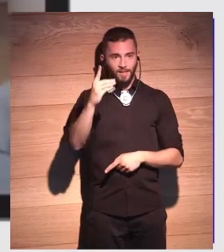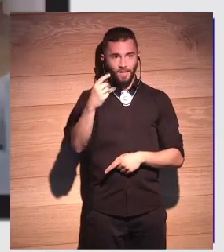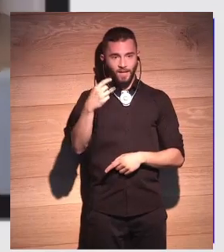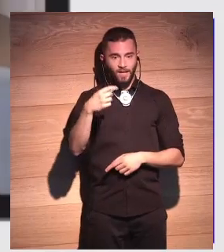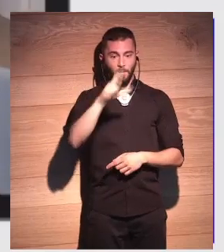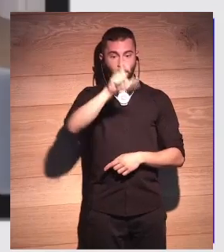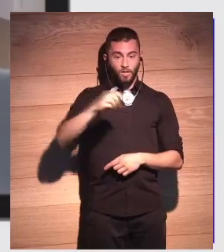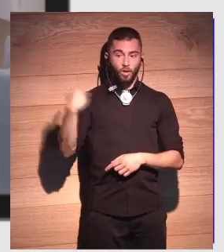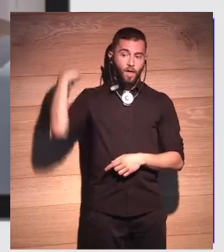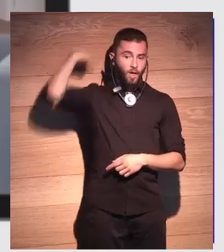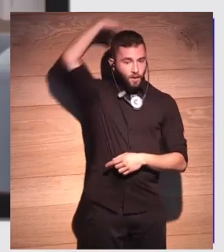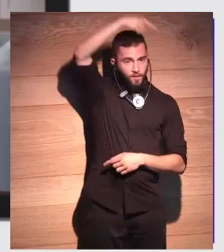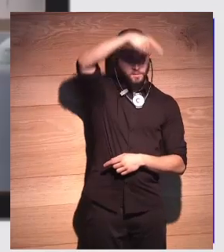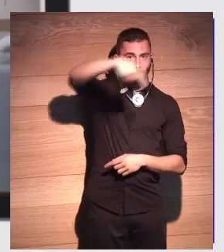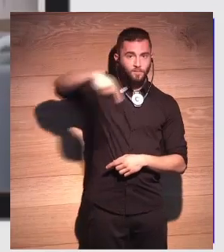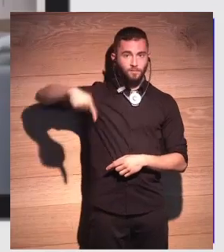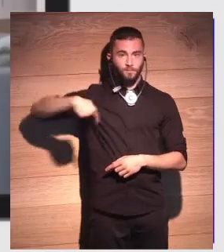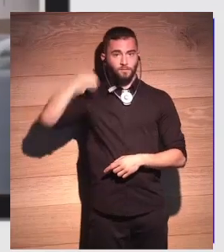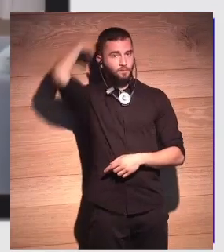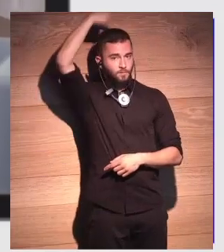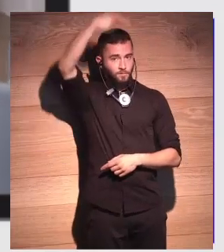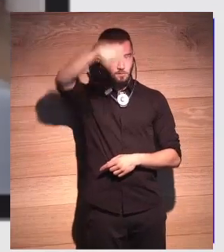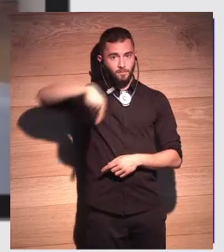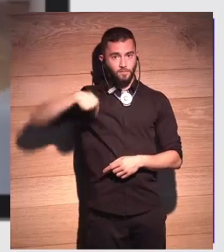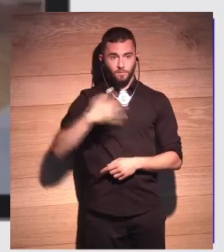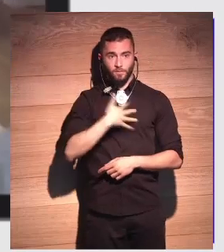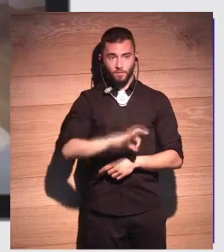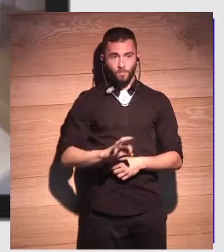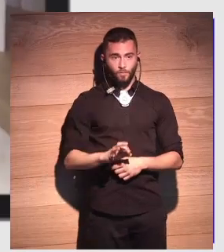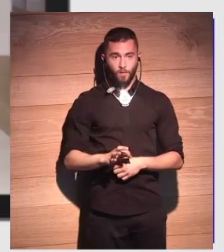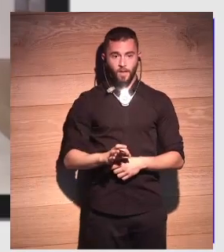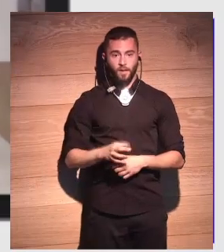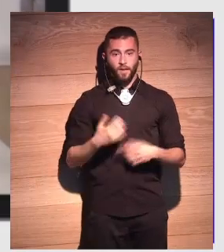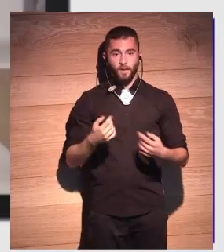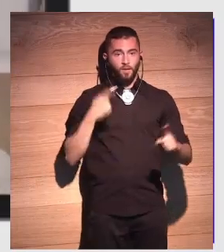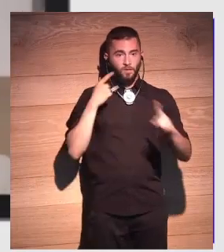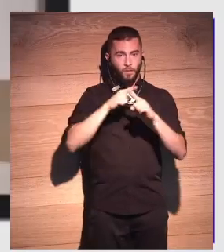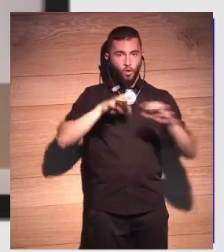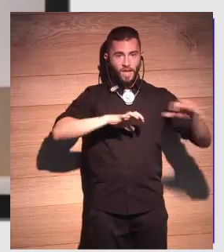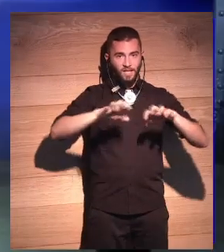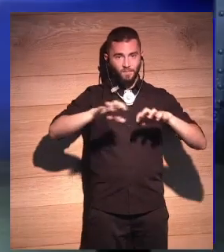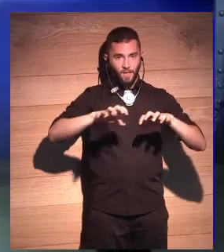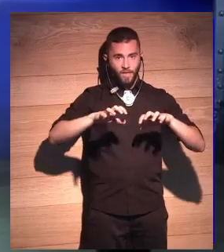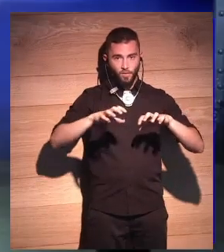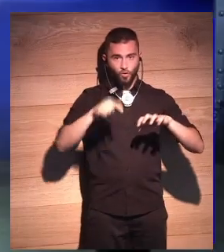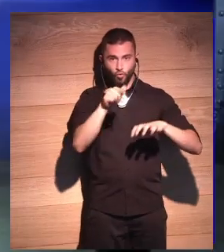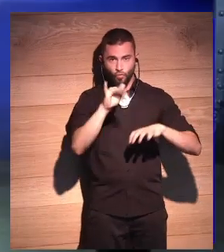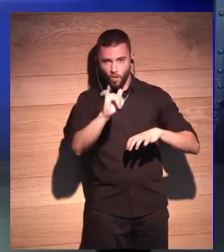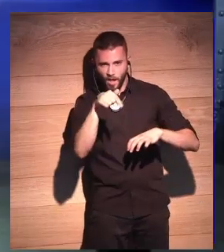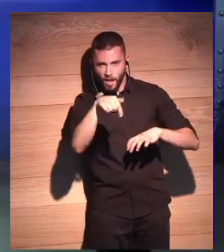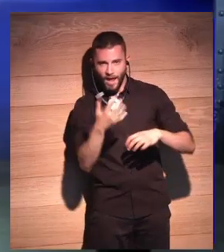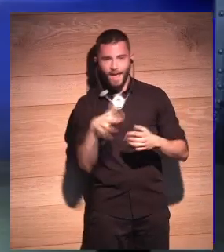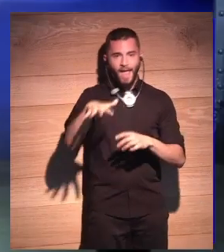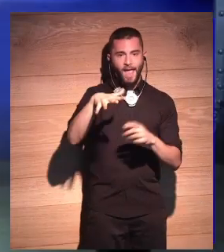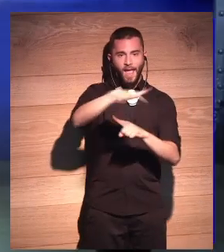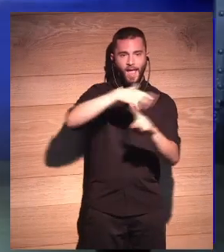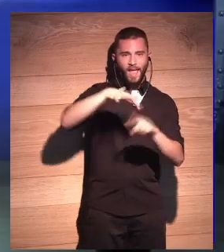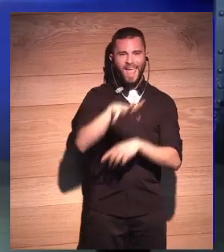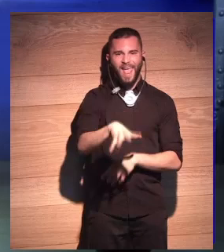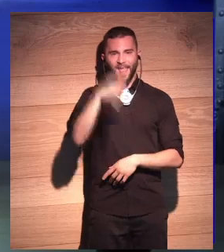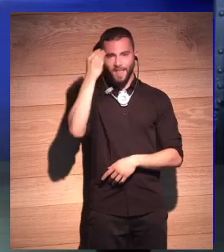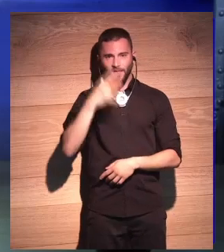people, because it gives the technology the ability to understand the space that you inhabit. And once the technology for